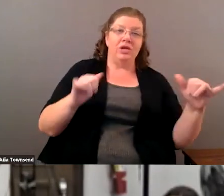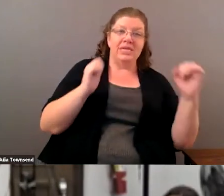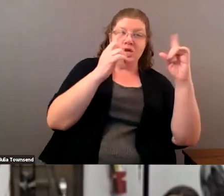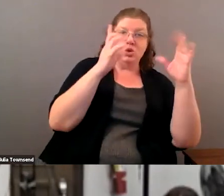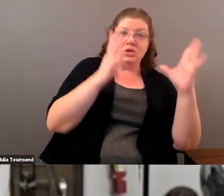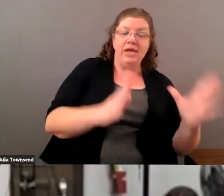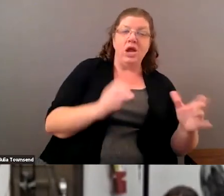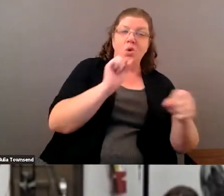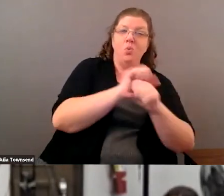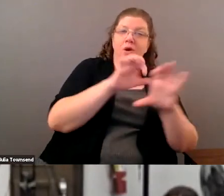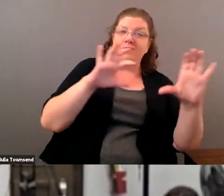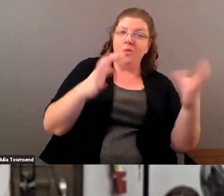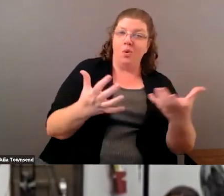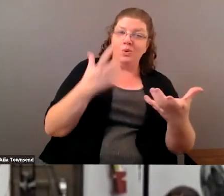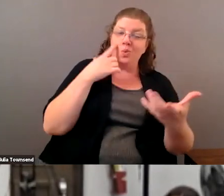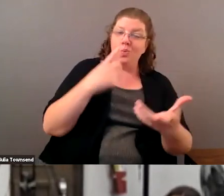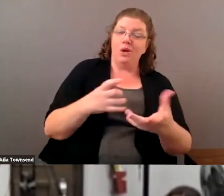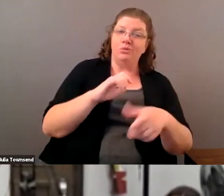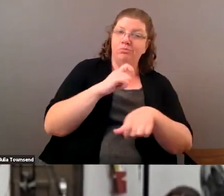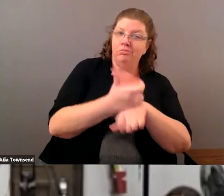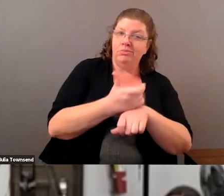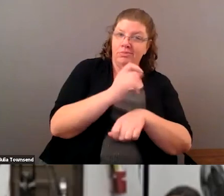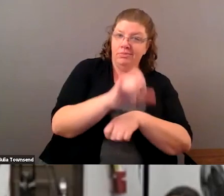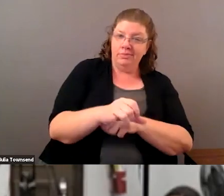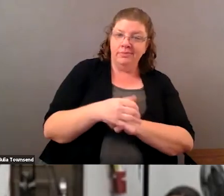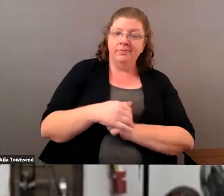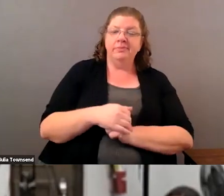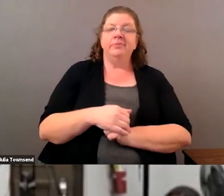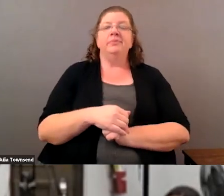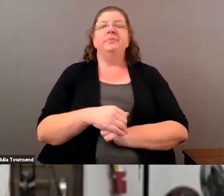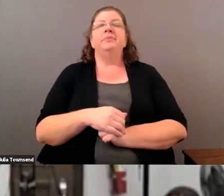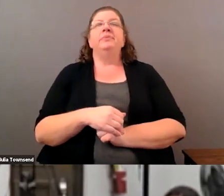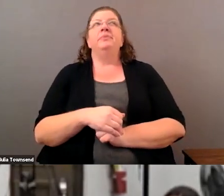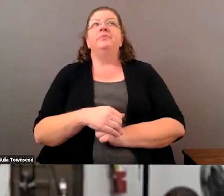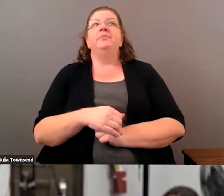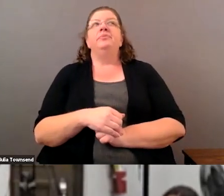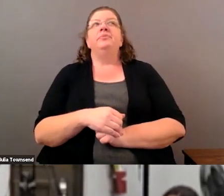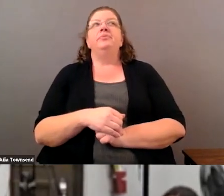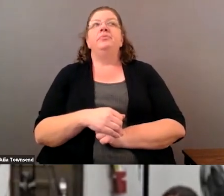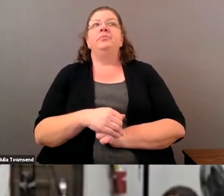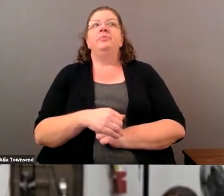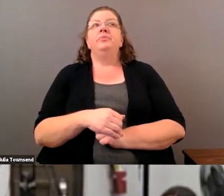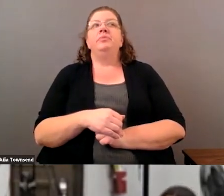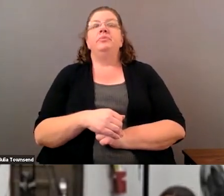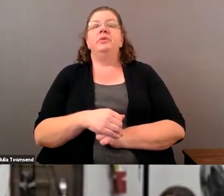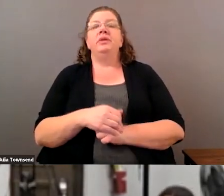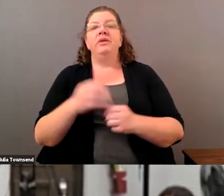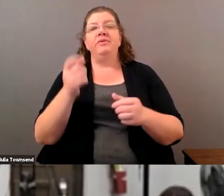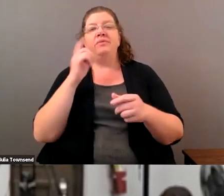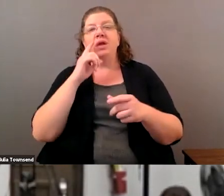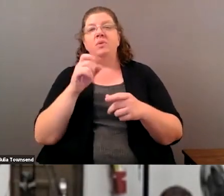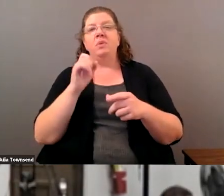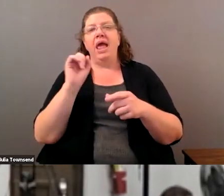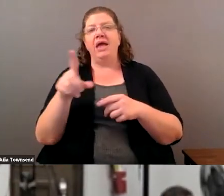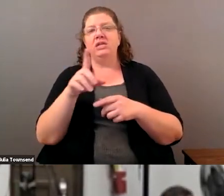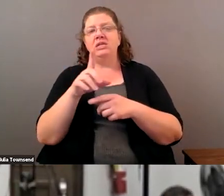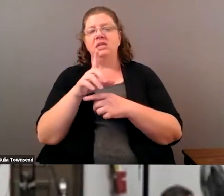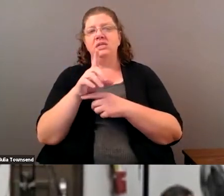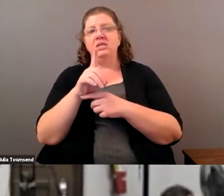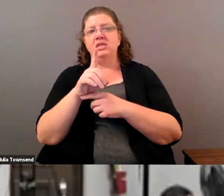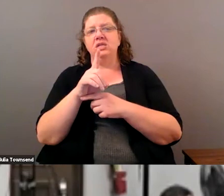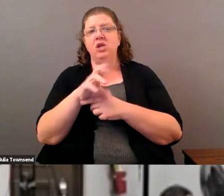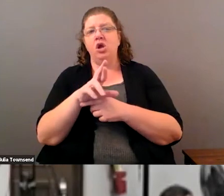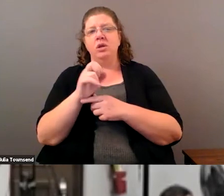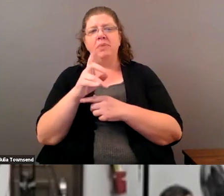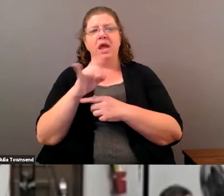that we really want to tap into. As to the number of 30, I'll ask Dr. Becchio on how we arrived at that number,